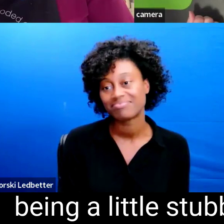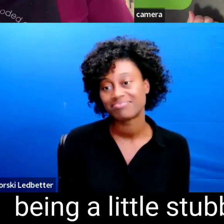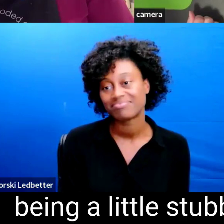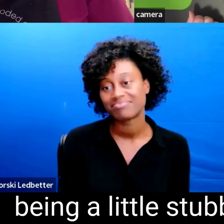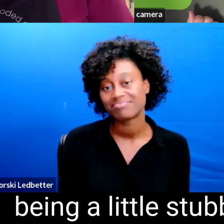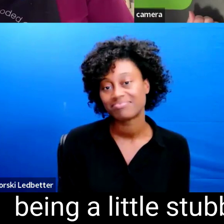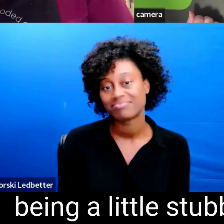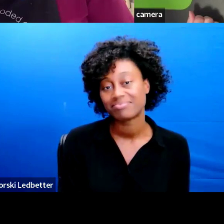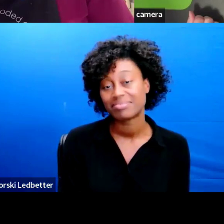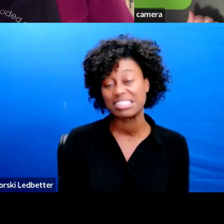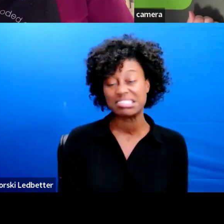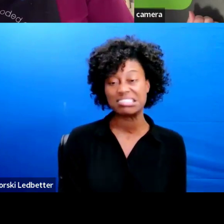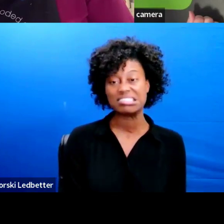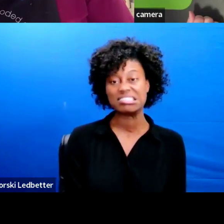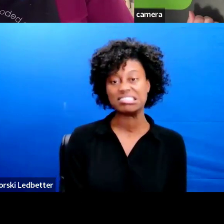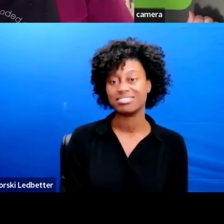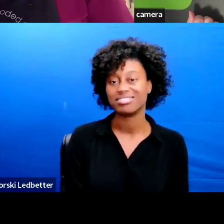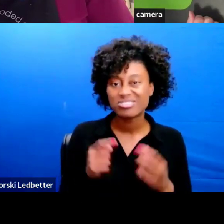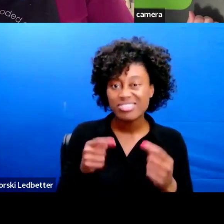Being a little stubborn.